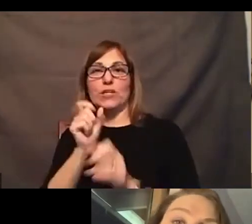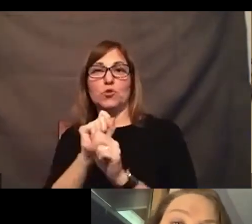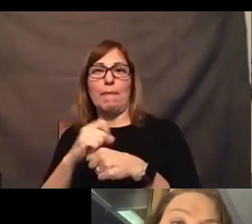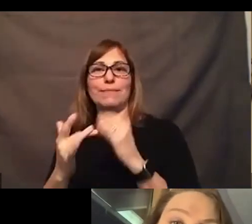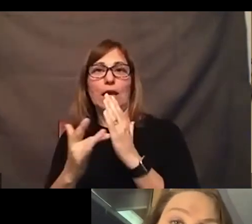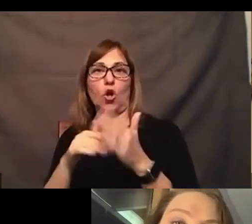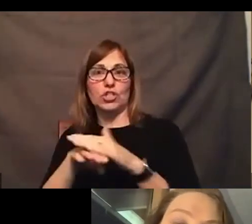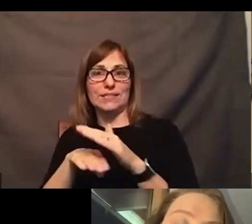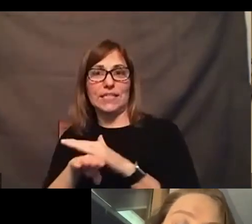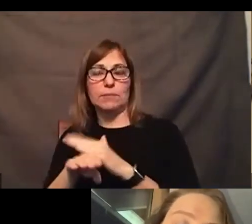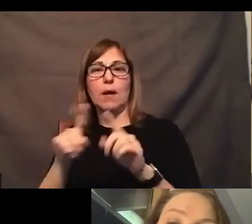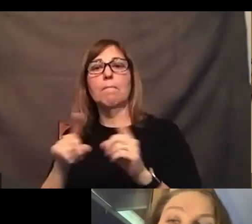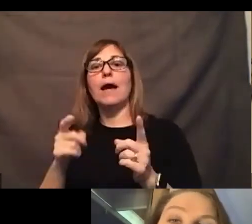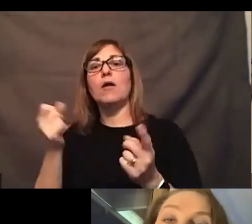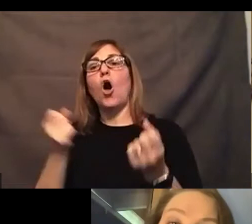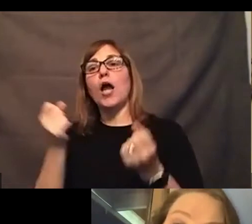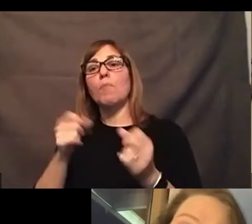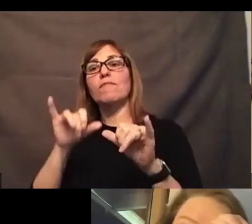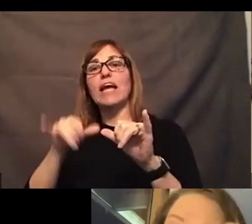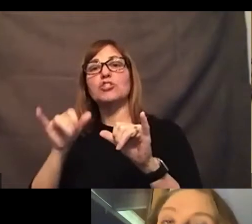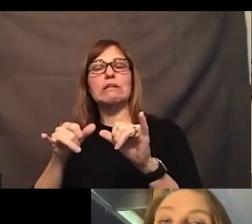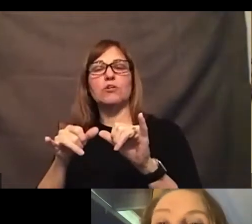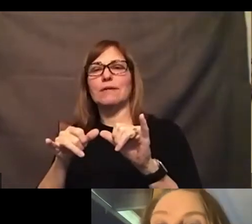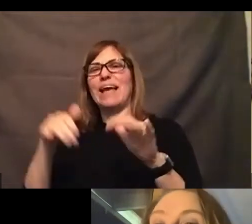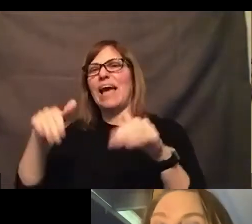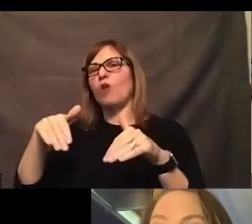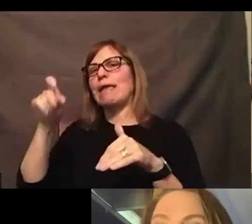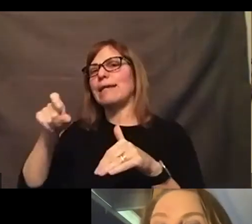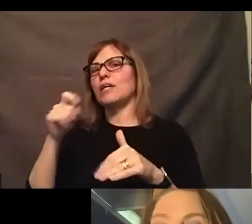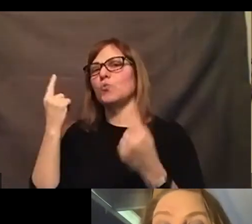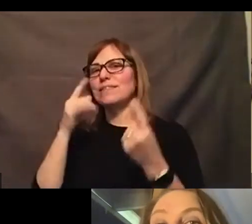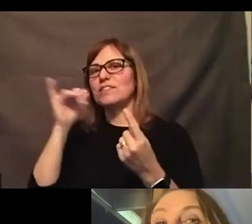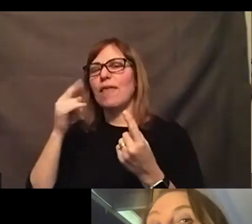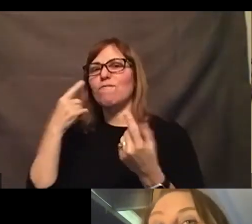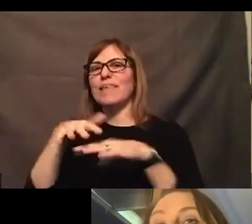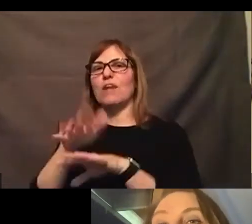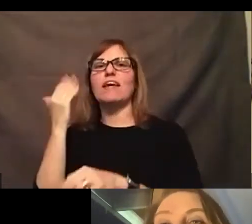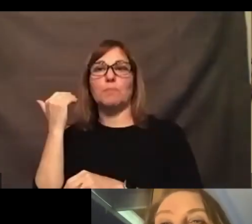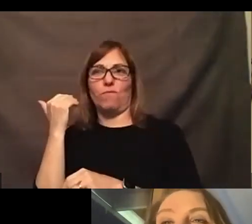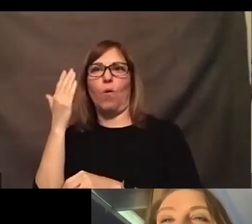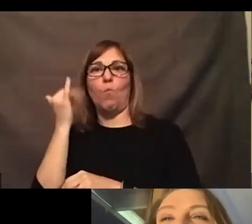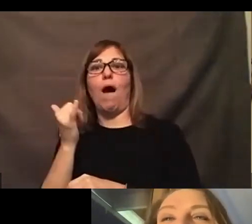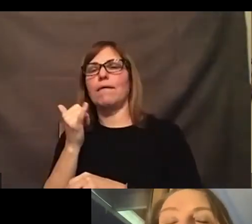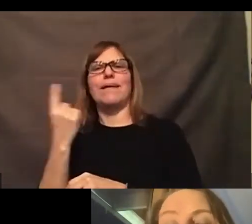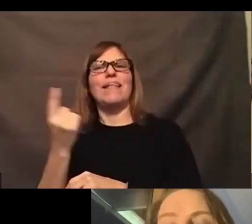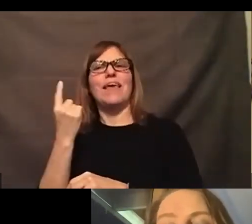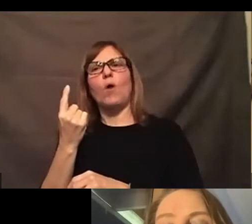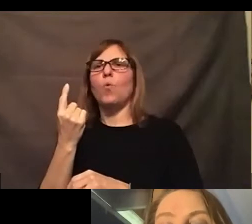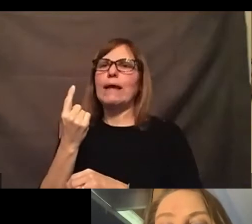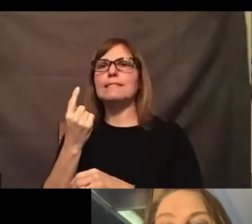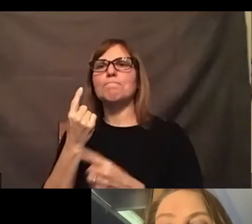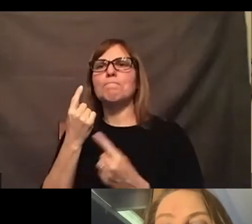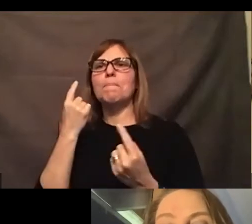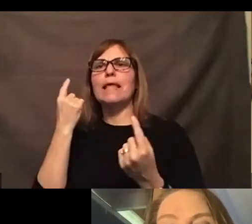But automotive engineers haven't had to consider that in their interfaces before, because they've always considered their